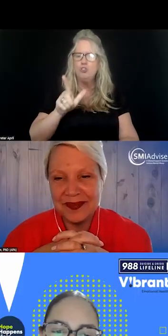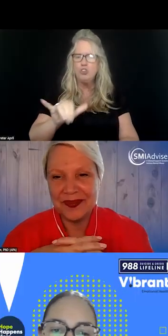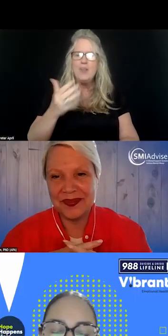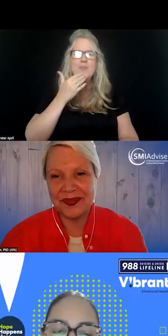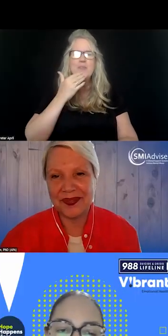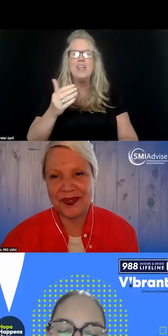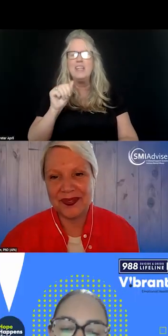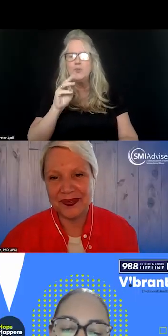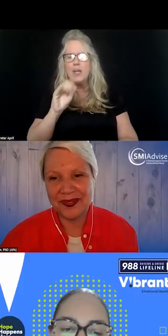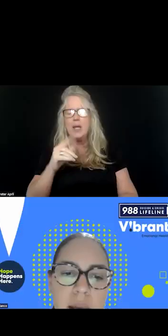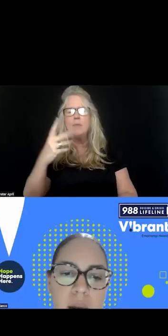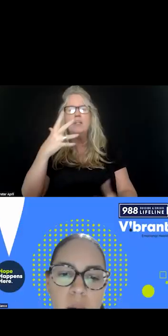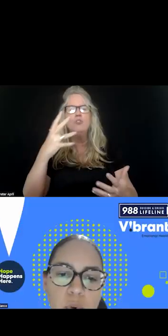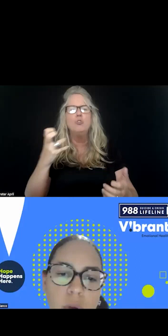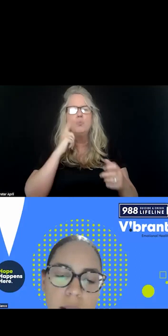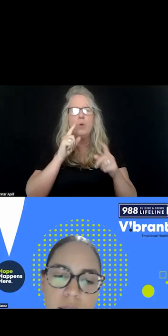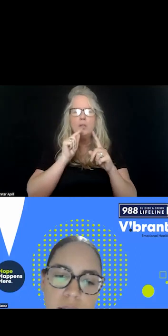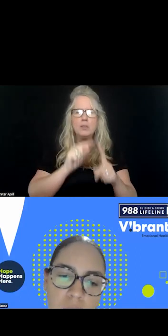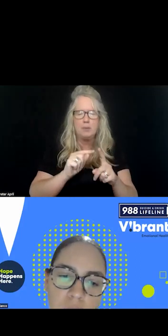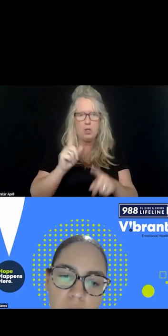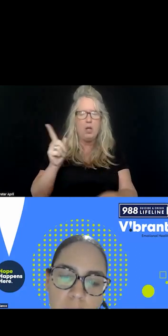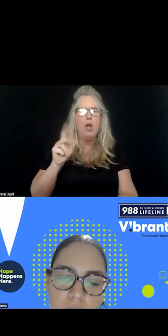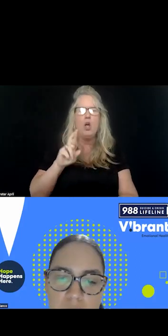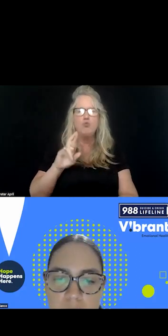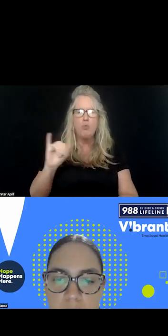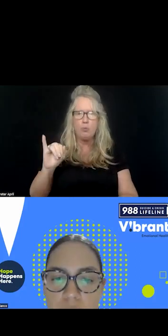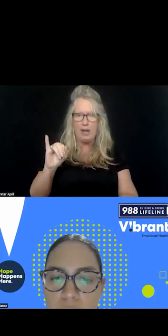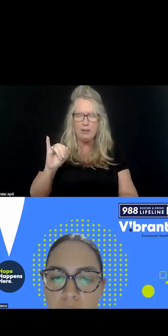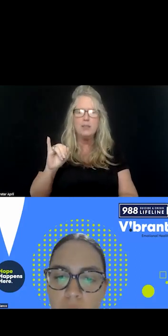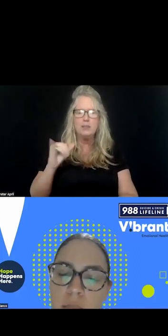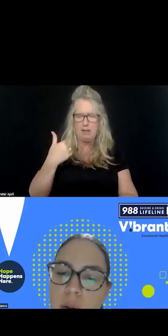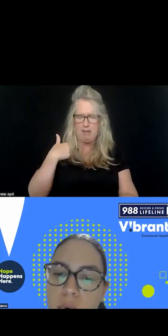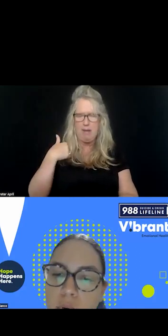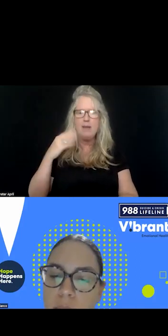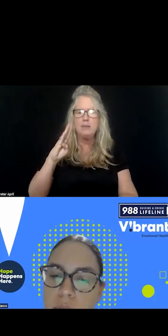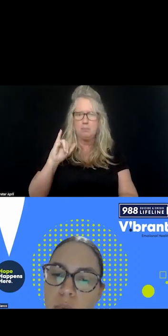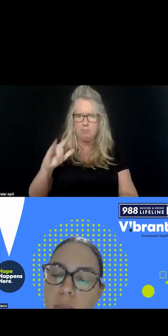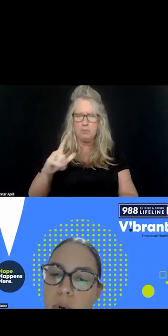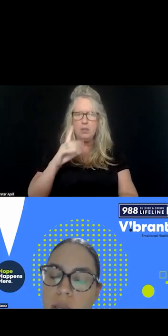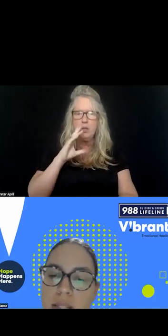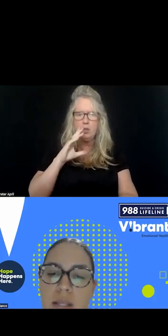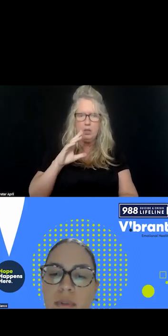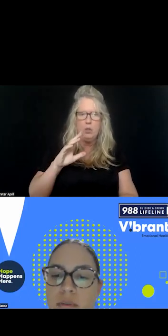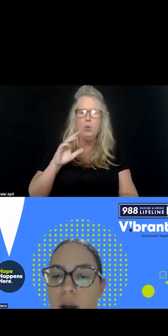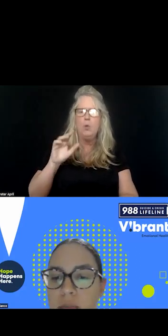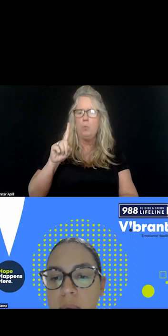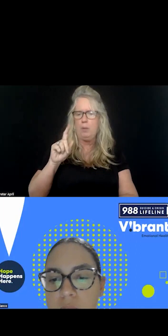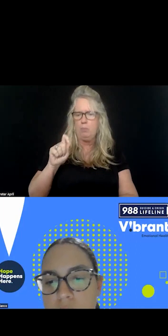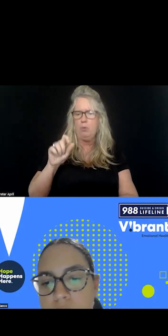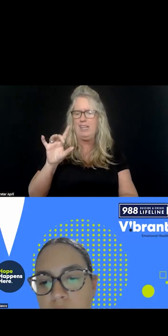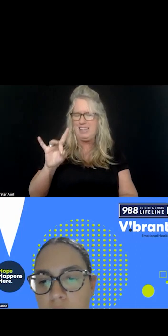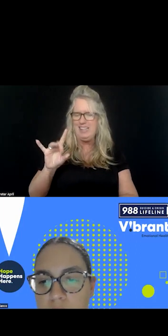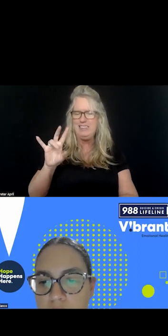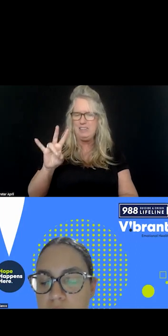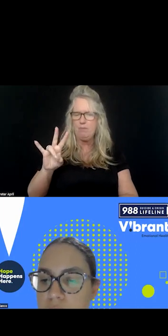So just quickly wanted to highlight Rhode Island has a bill that appropriates $1.875